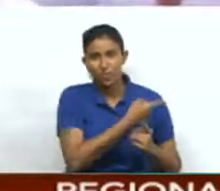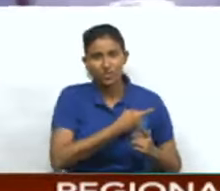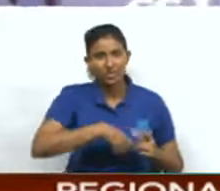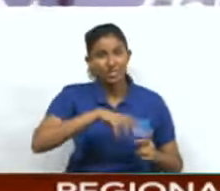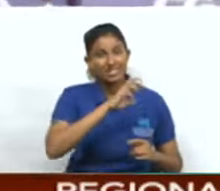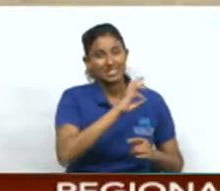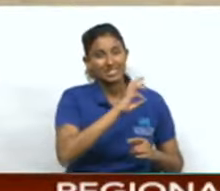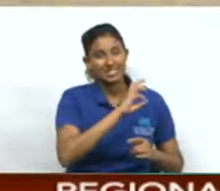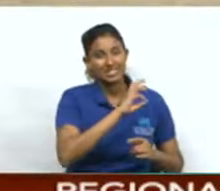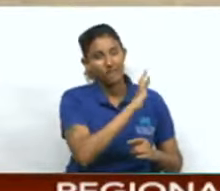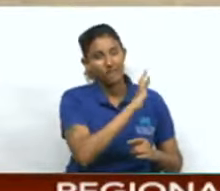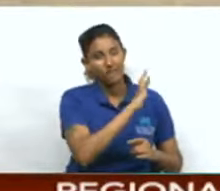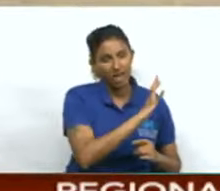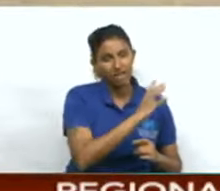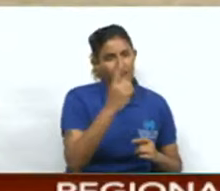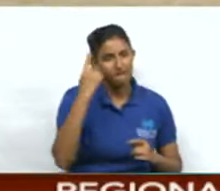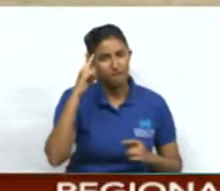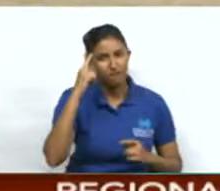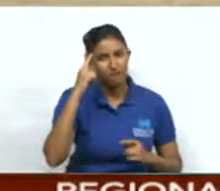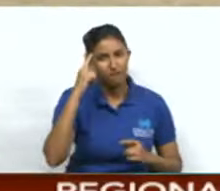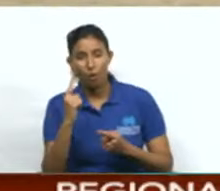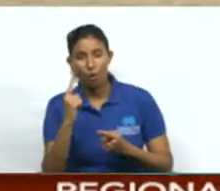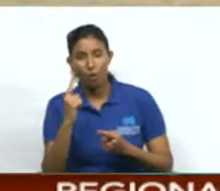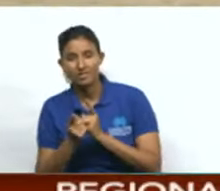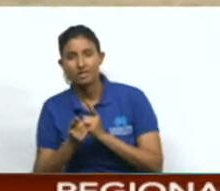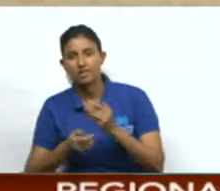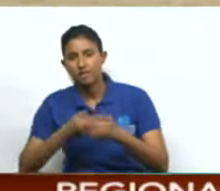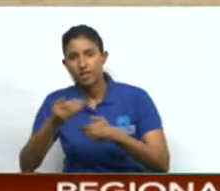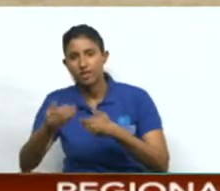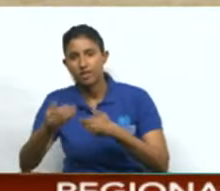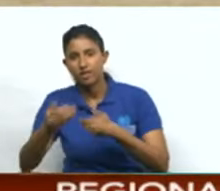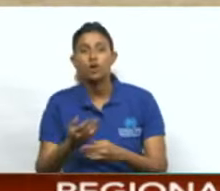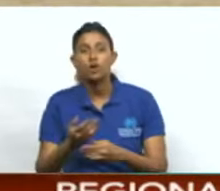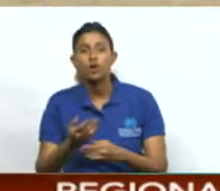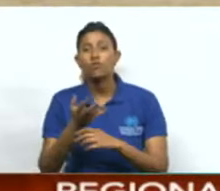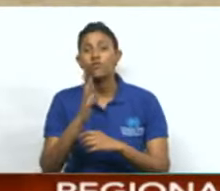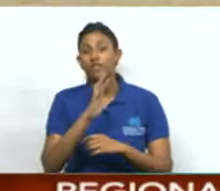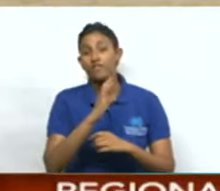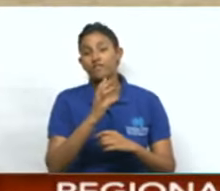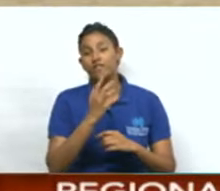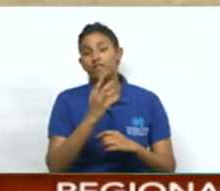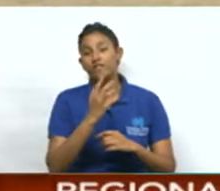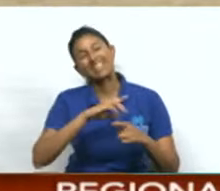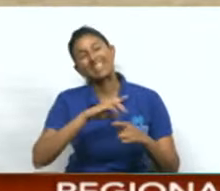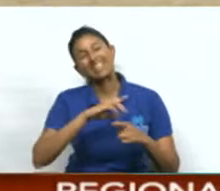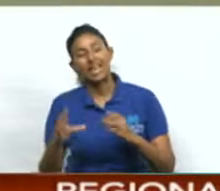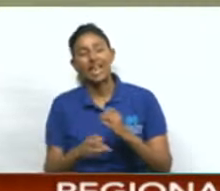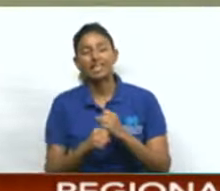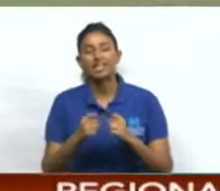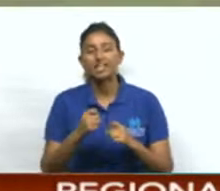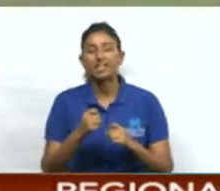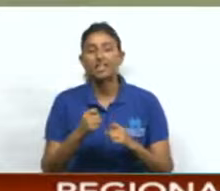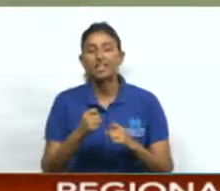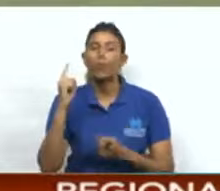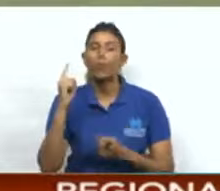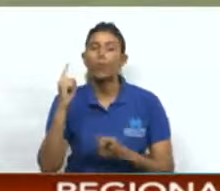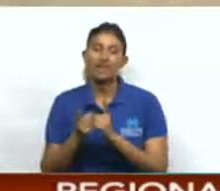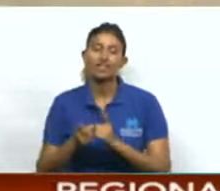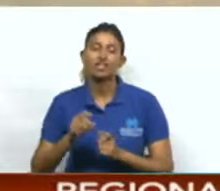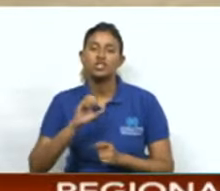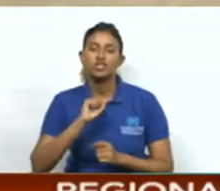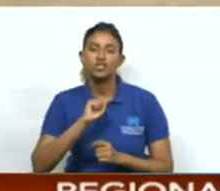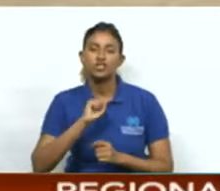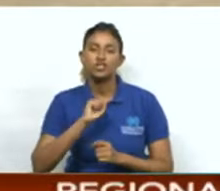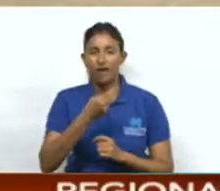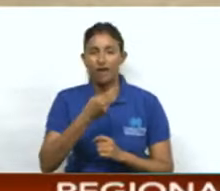to 50 in that over, but it came with a second wicket, Shimron Hetmeyer for 5. In his next over, Young removed Anderson as well